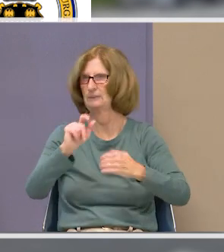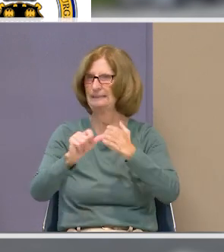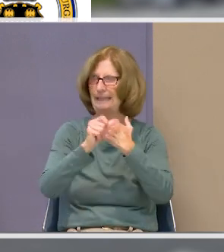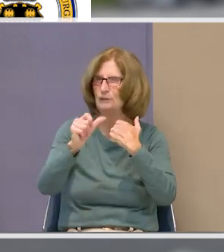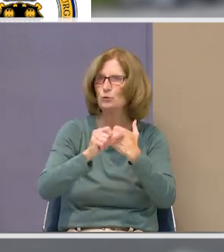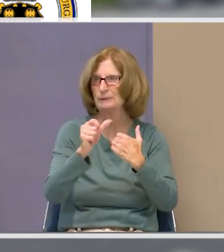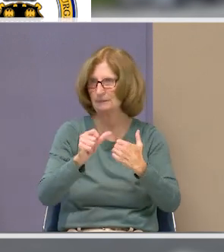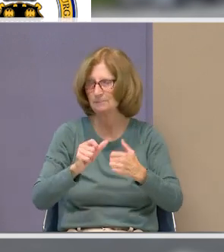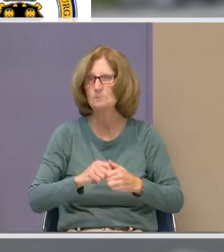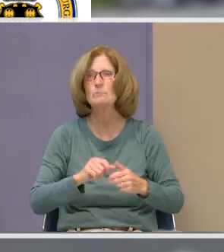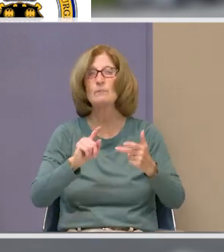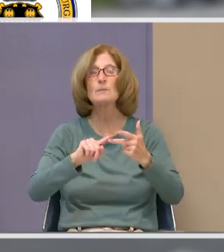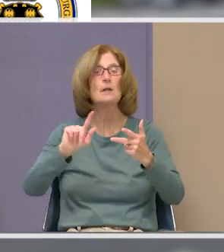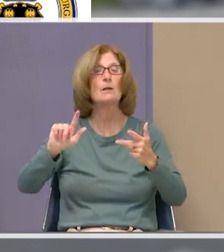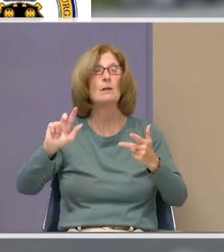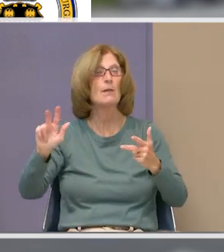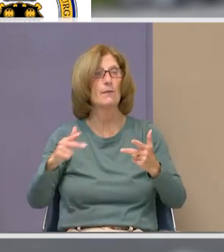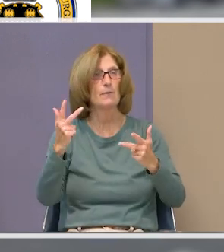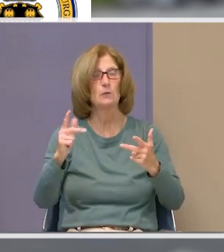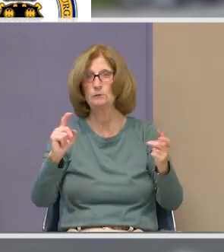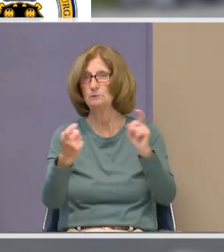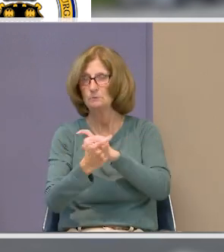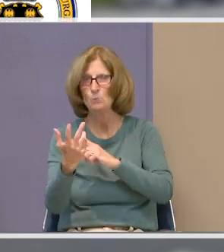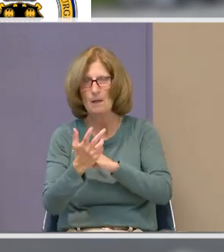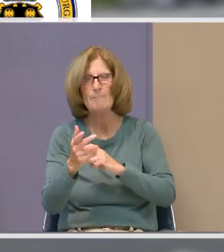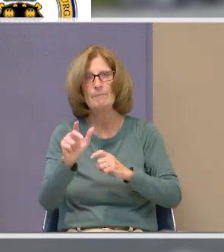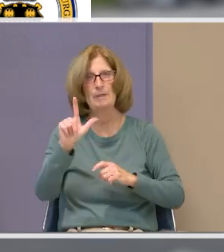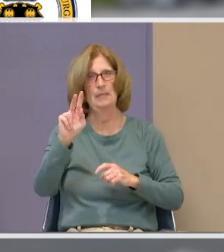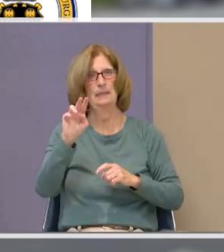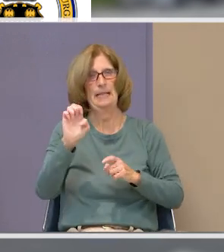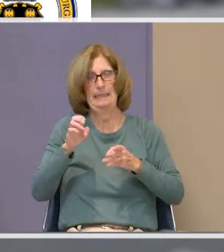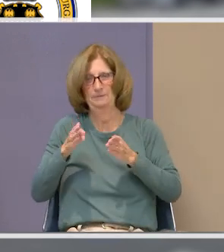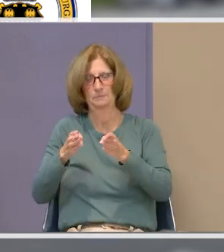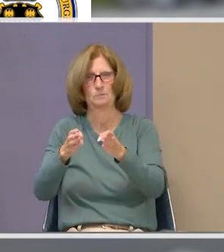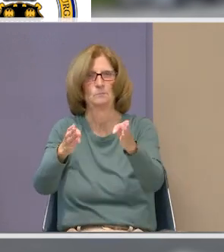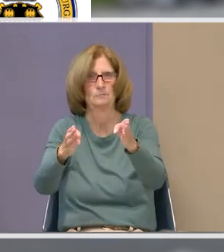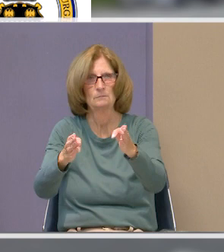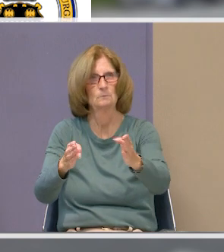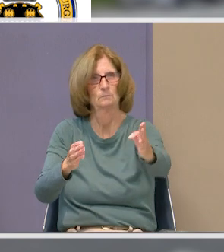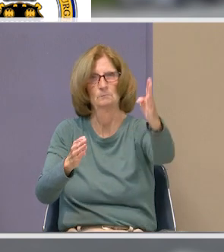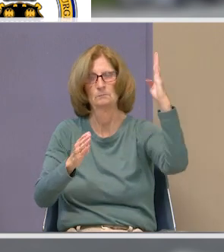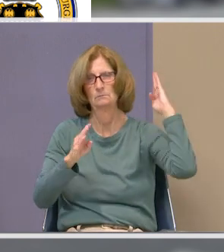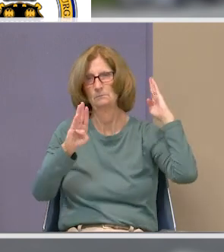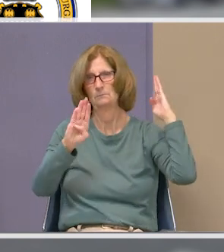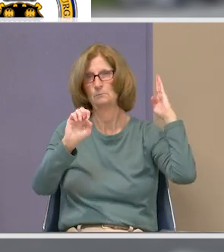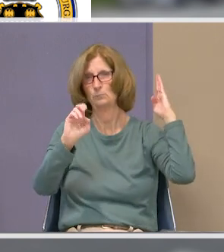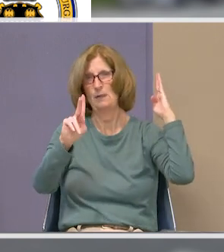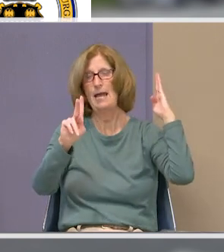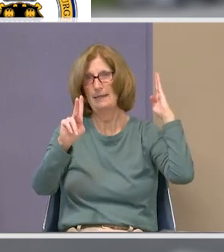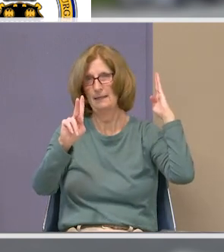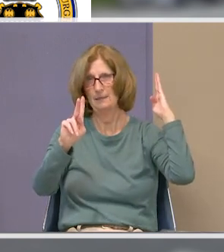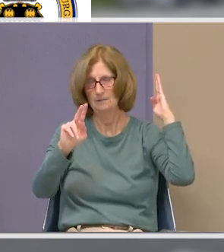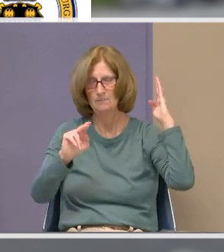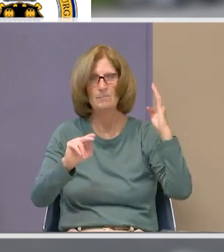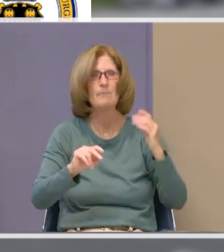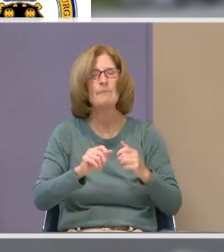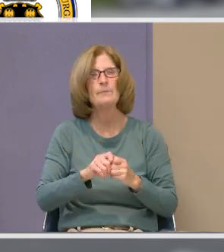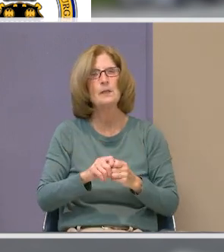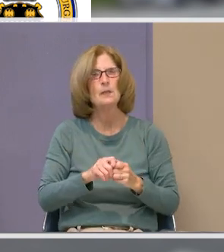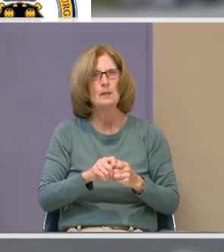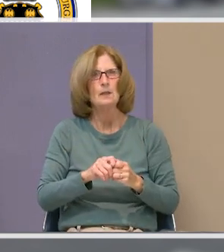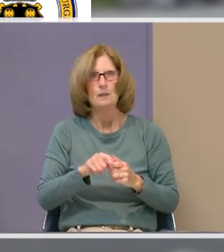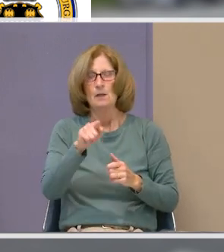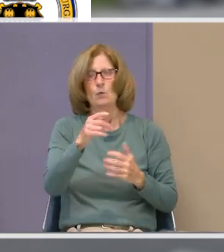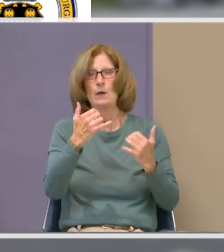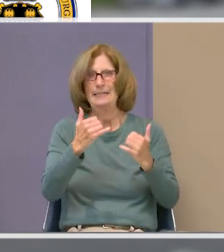then the third change is the change in the lane configuration on Braddock Avenue southbound approach. There is a